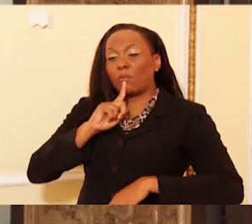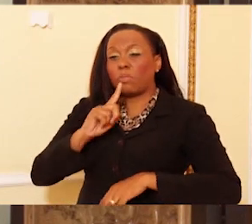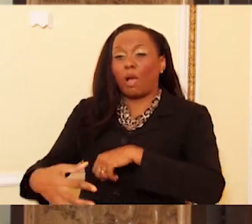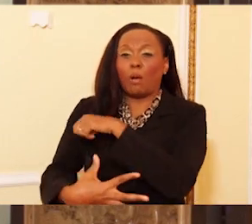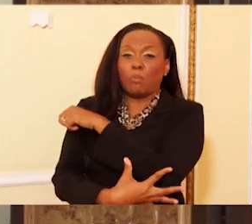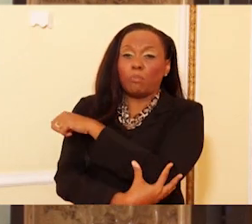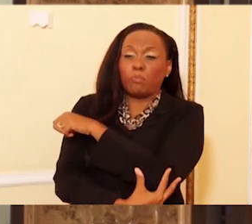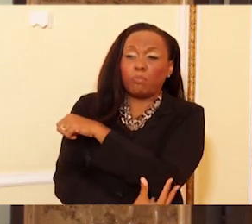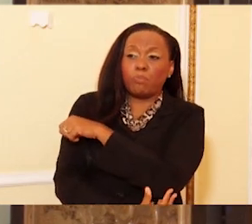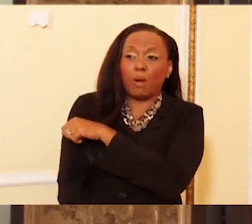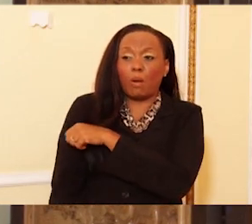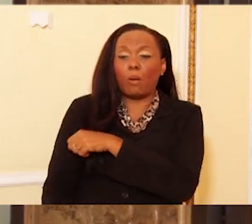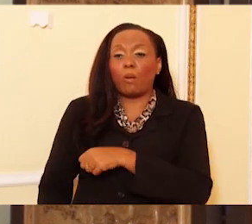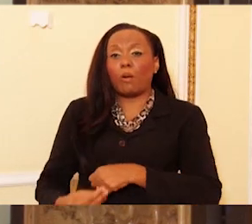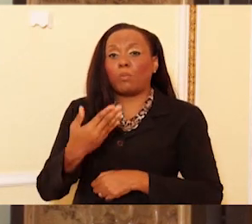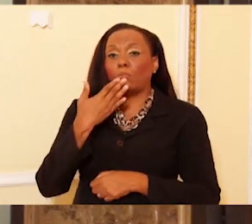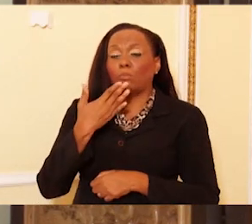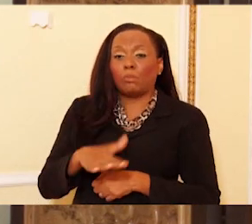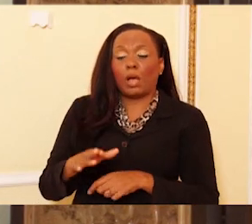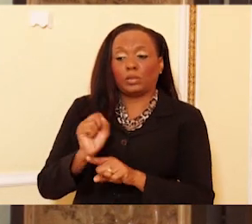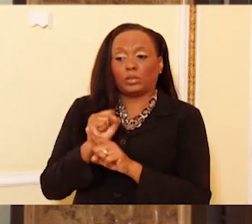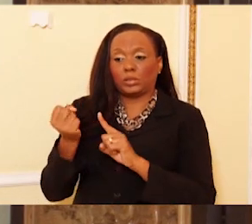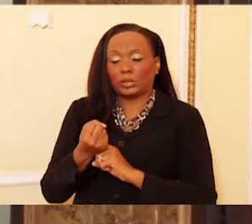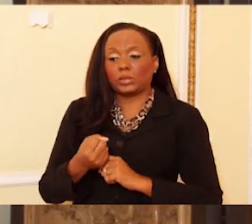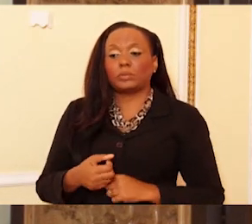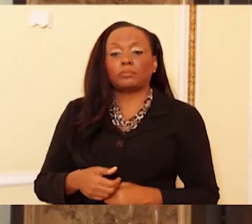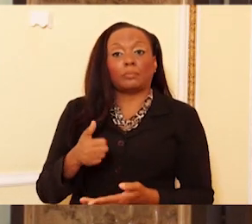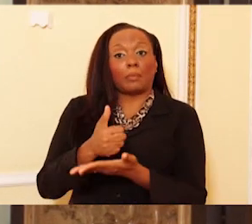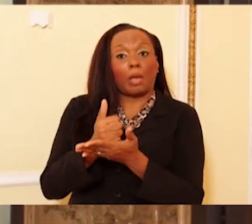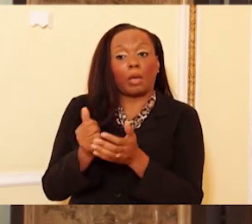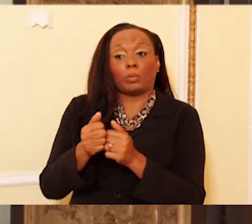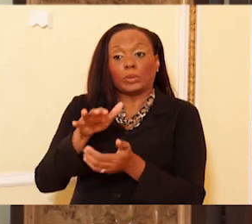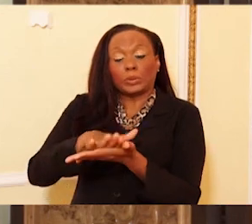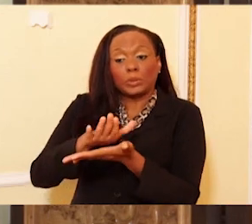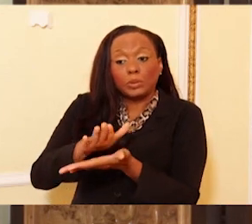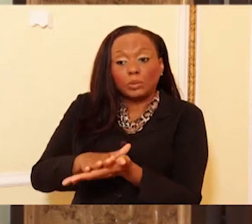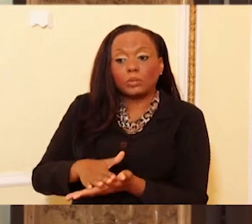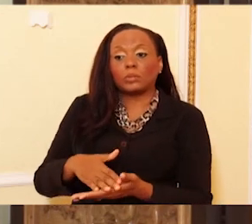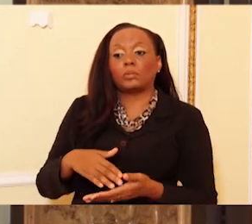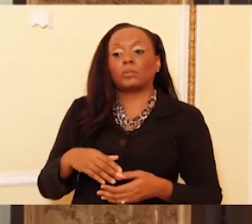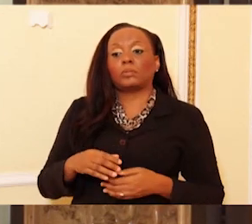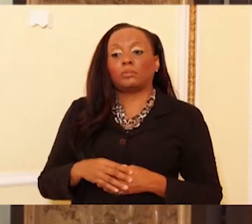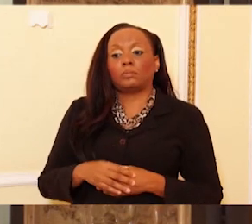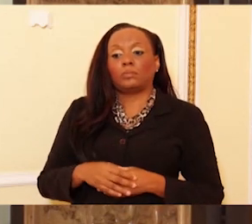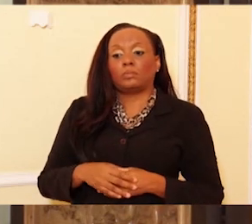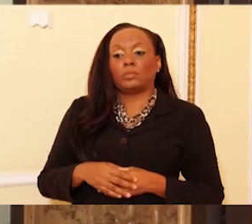deprivation. We help with food, school meals, and uniforms.